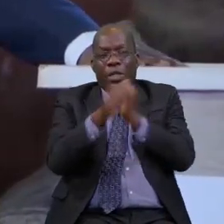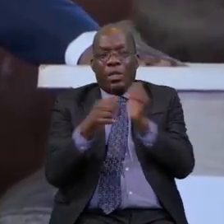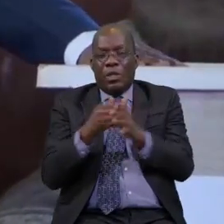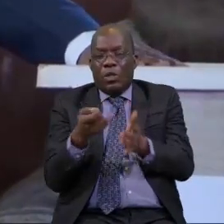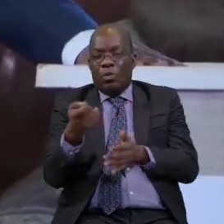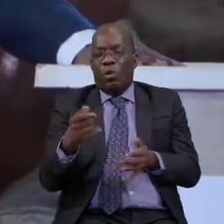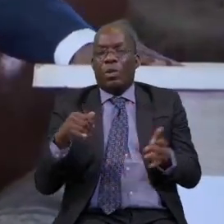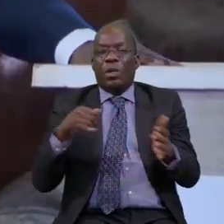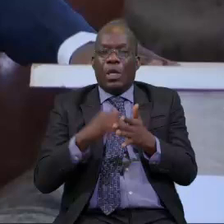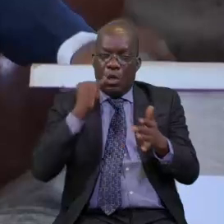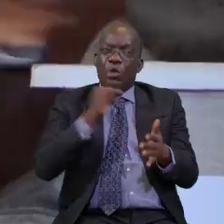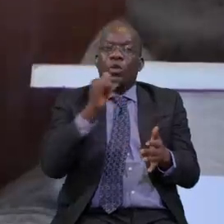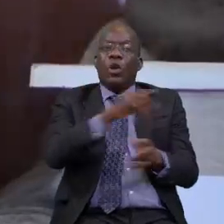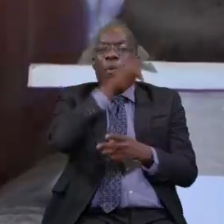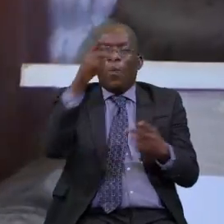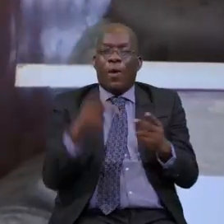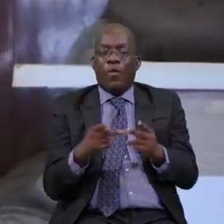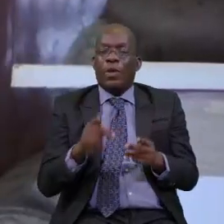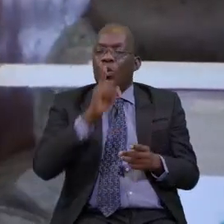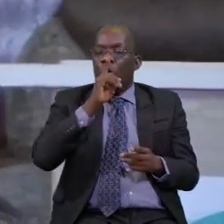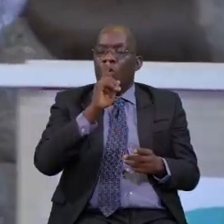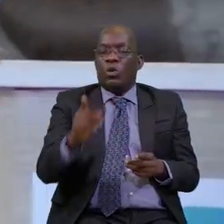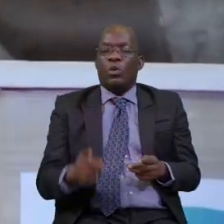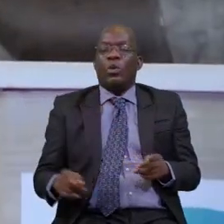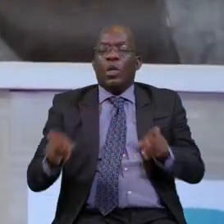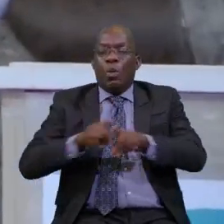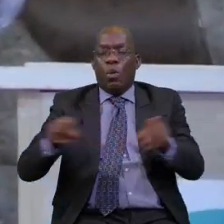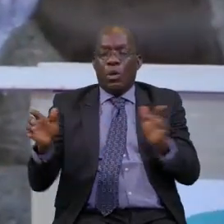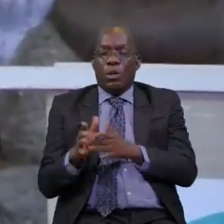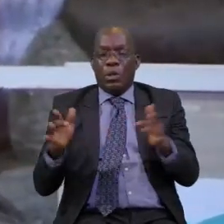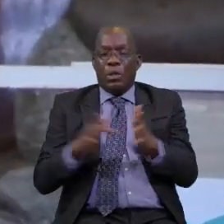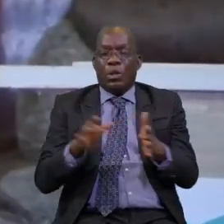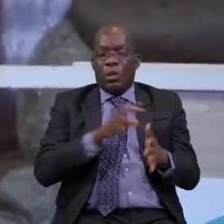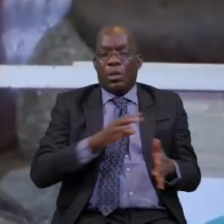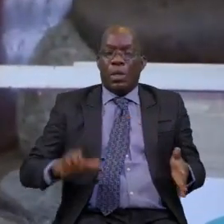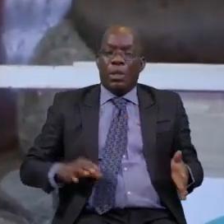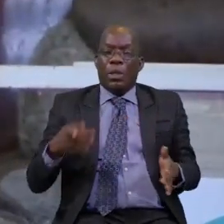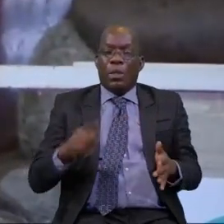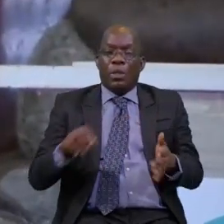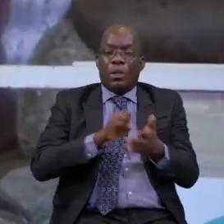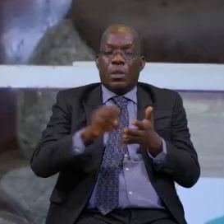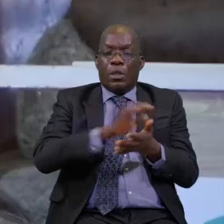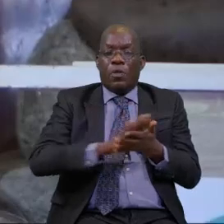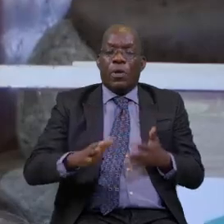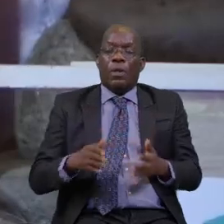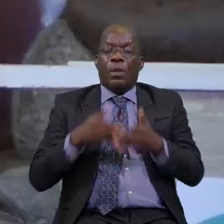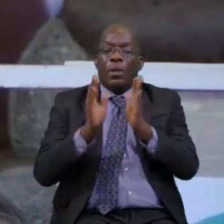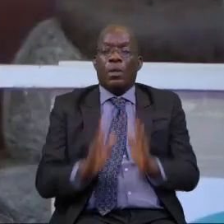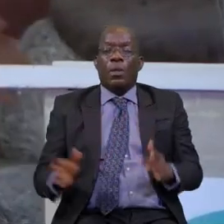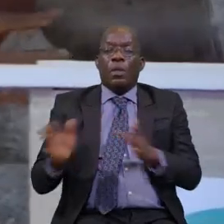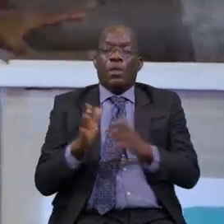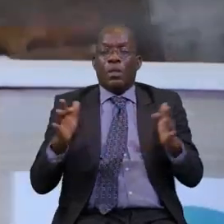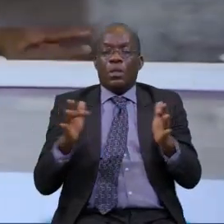perfect, absolute truth. But Jesus Christ, the sanctifying leader, Jesus Christ,